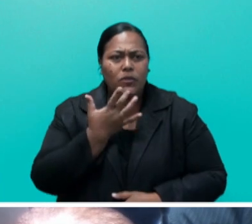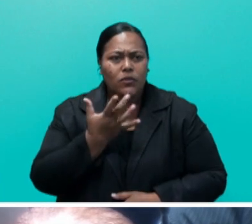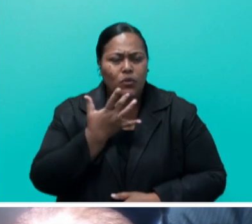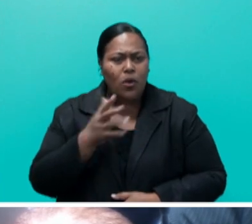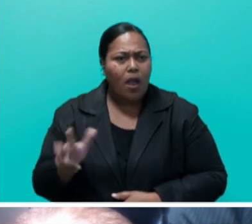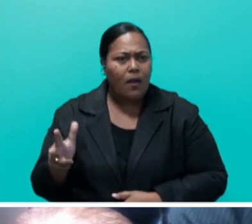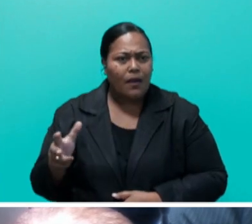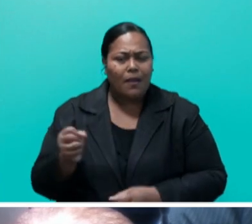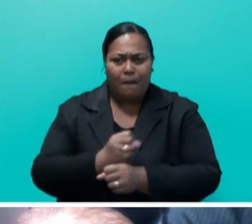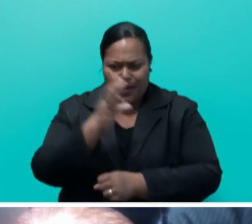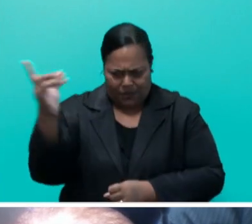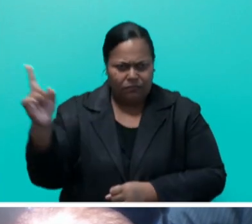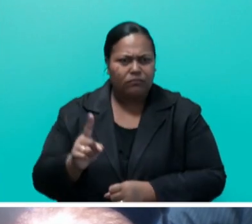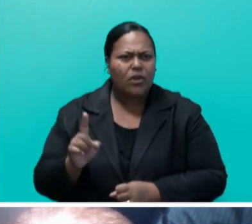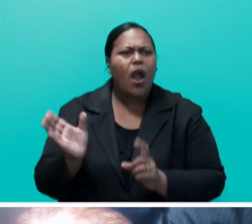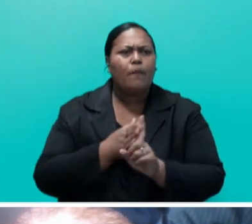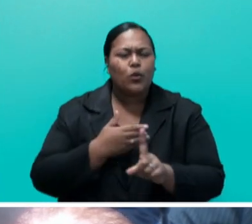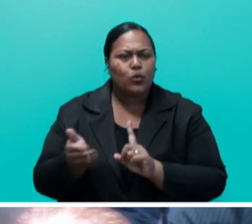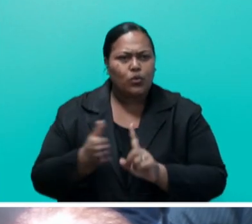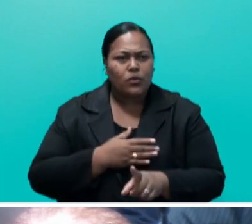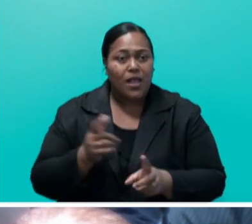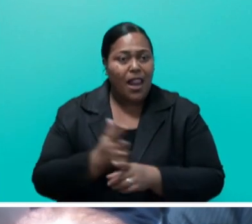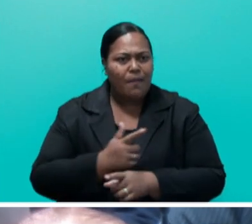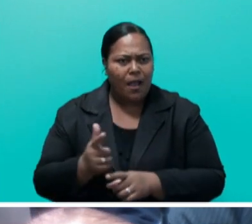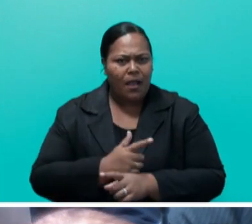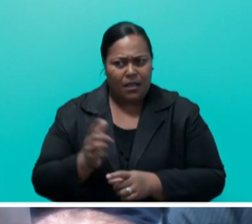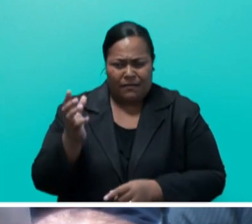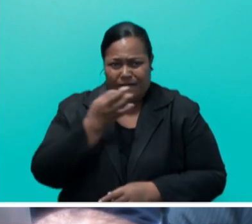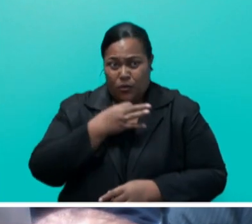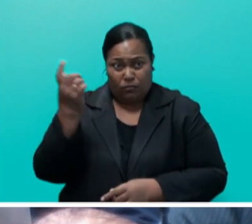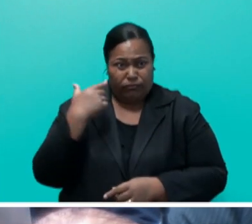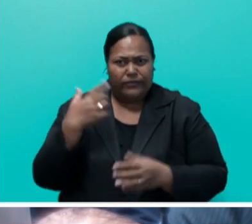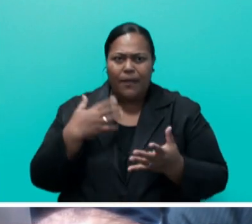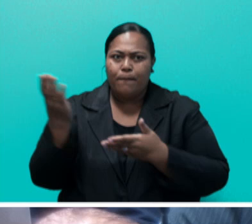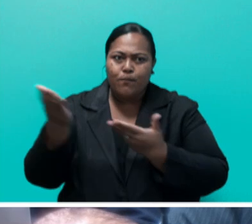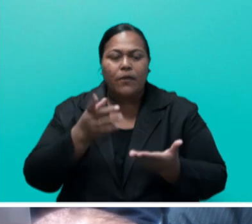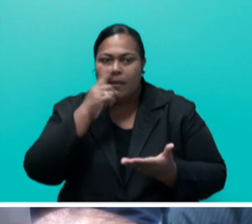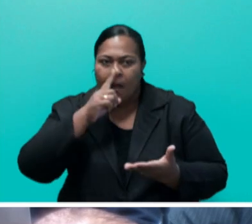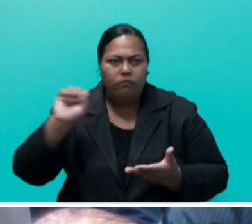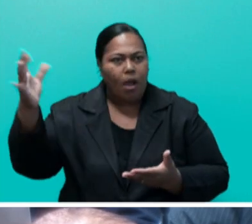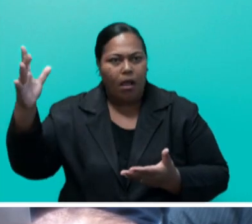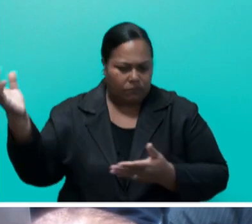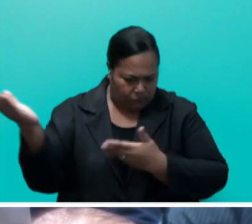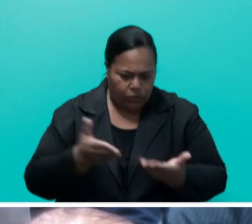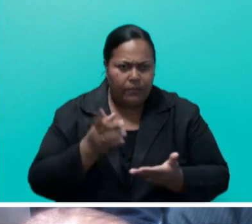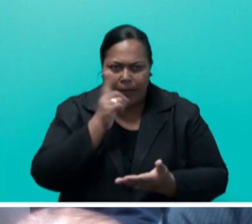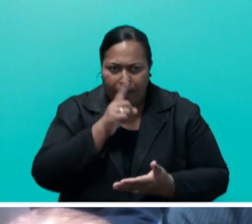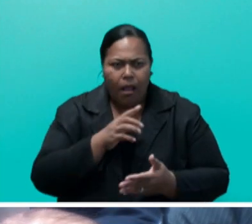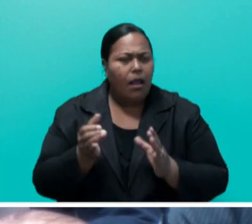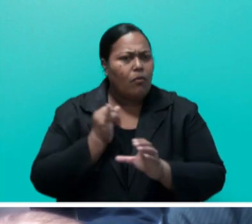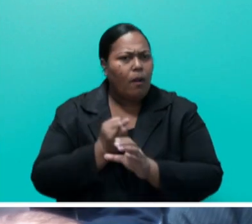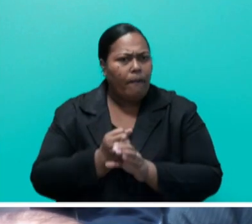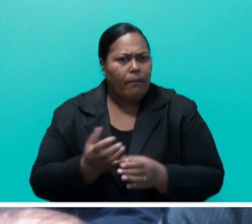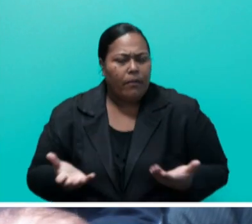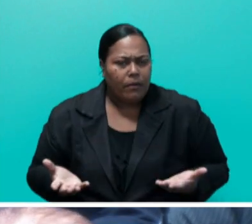recruitment companies exploiting the current labour shortage in Fiji to bring people into the country illegally. To combat